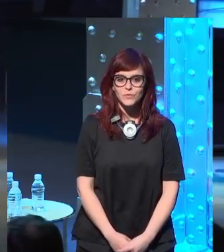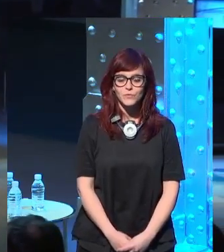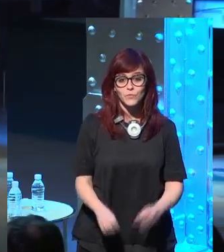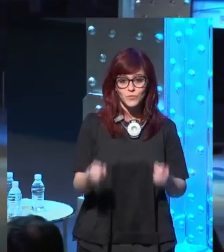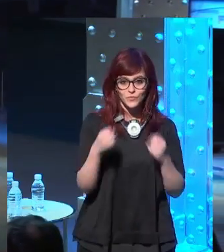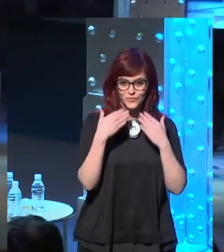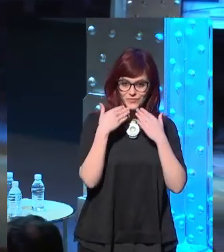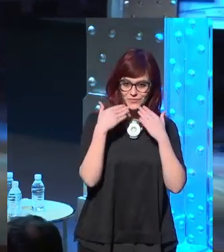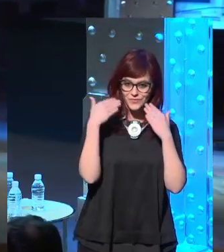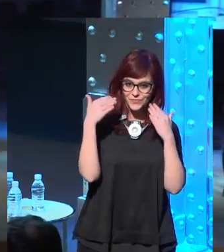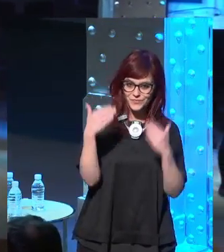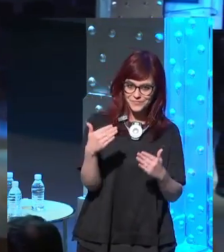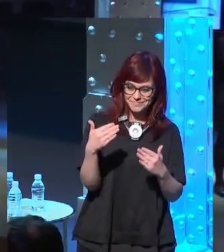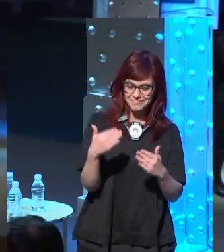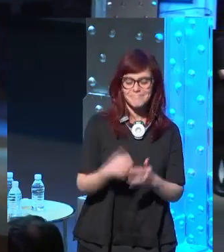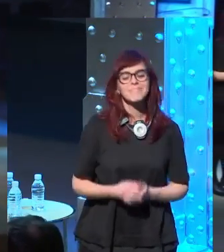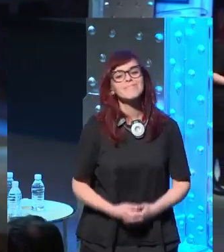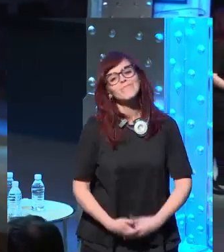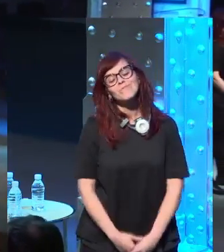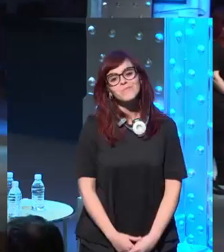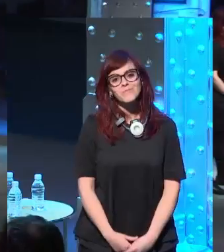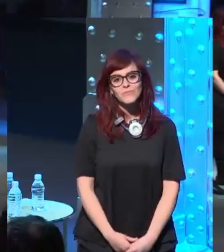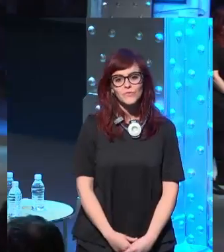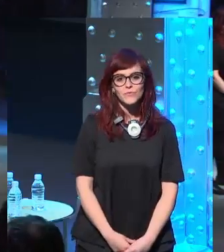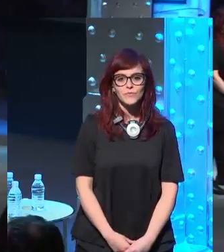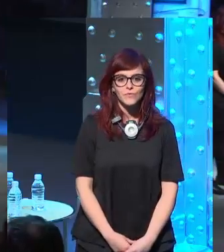Thank you so much. That's for you.